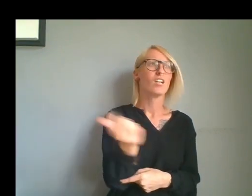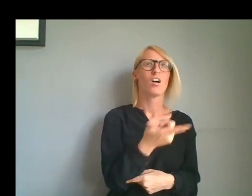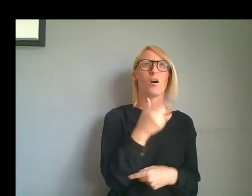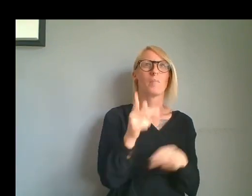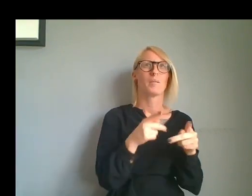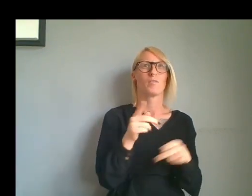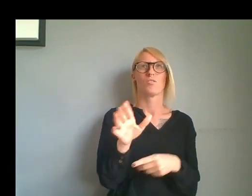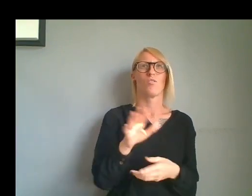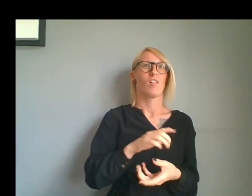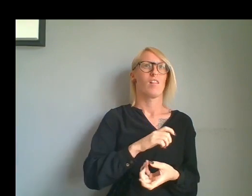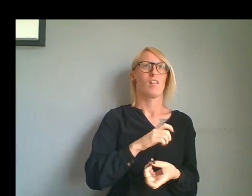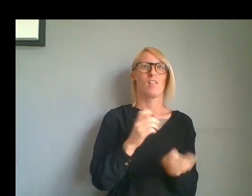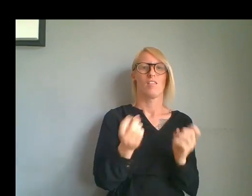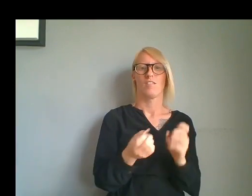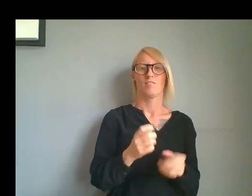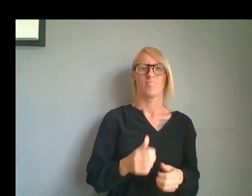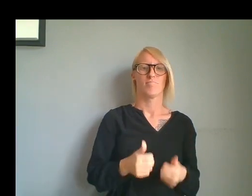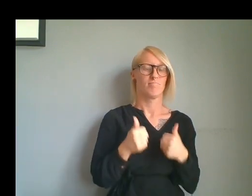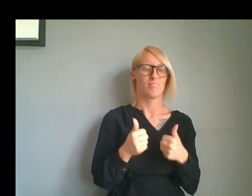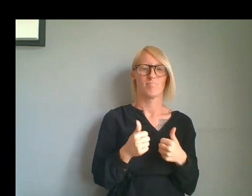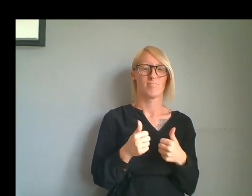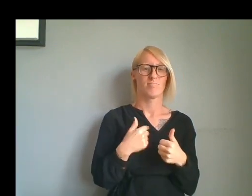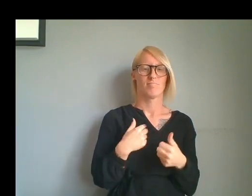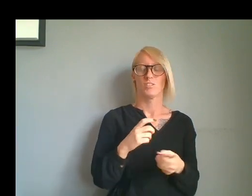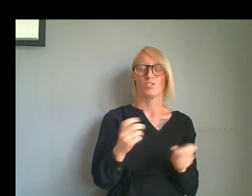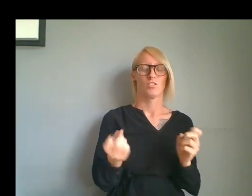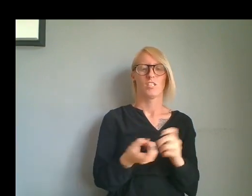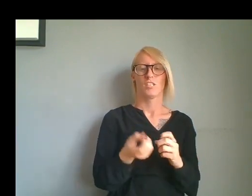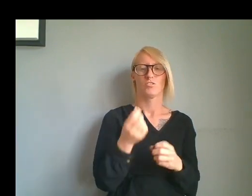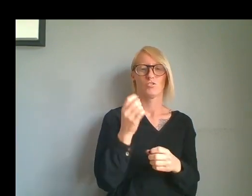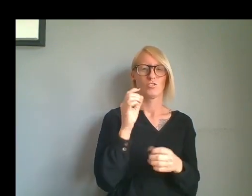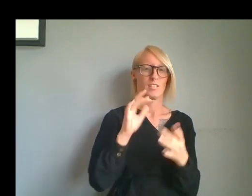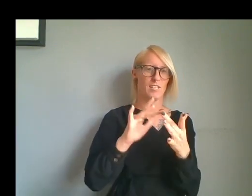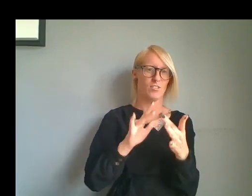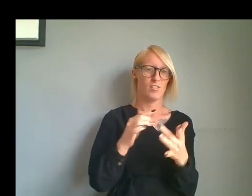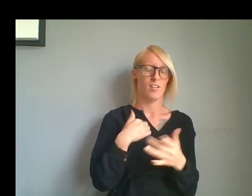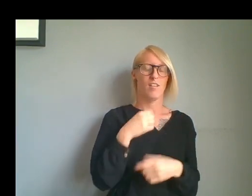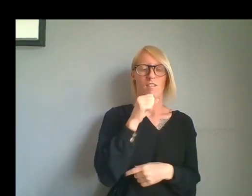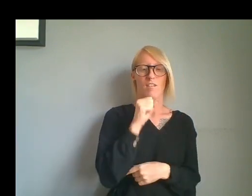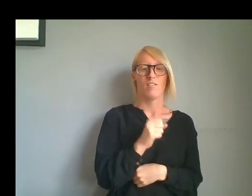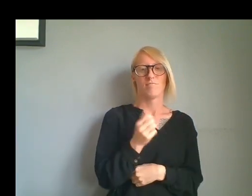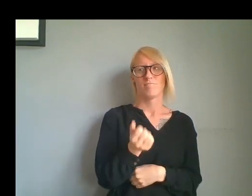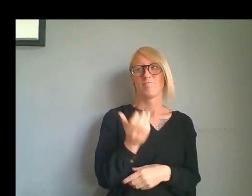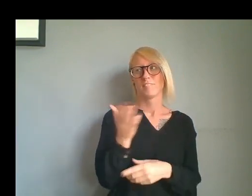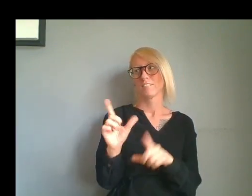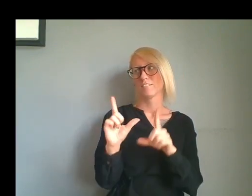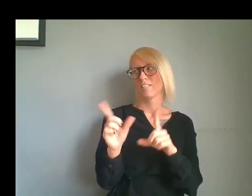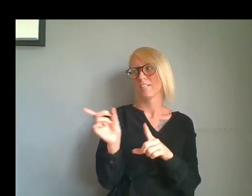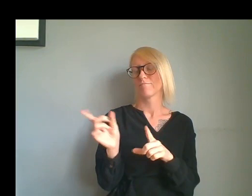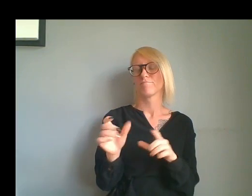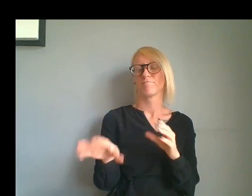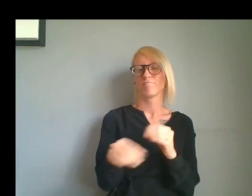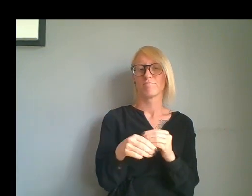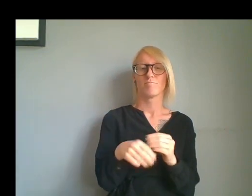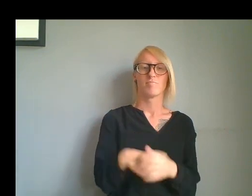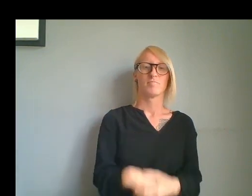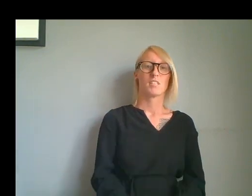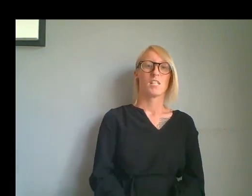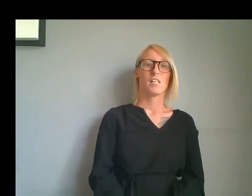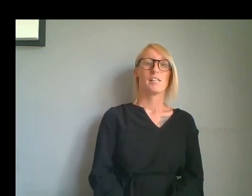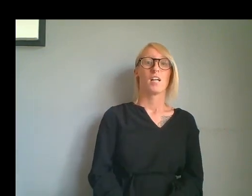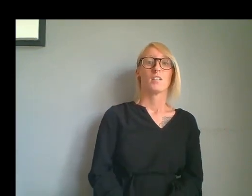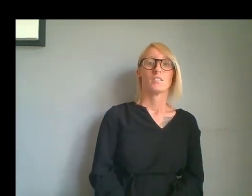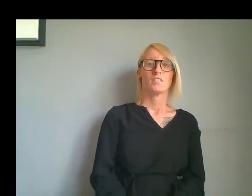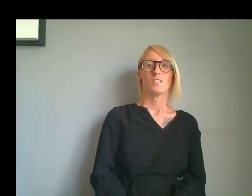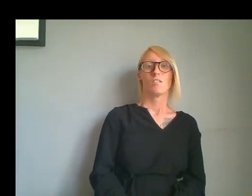just because you're putting it out on the internet. So I love putting this slide in. Okay, so talk about why and